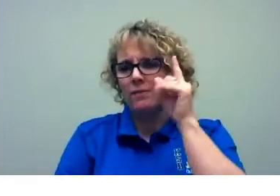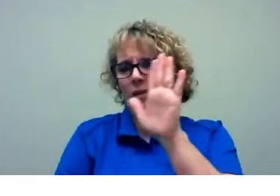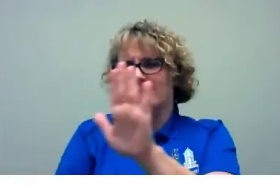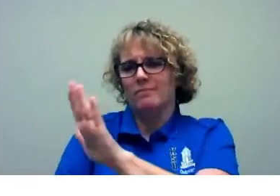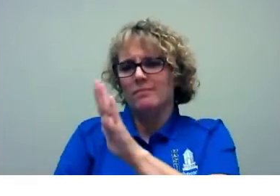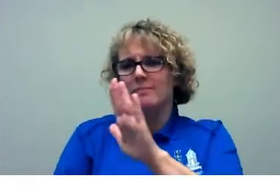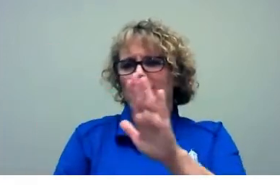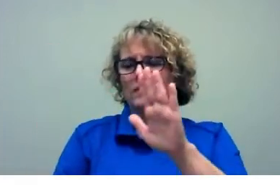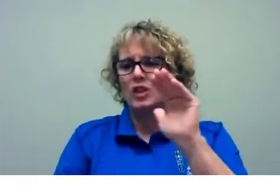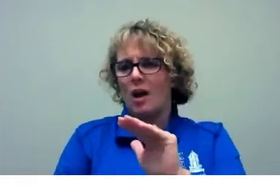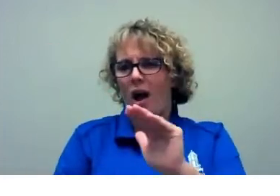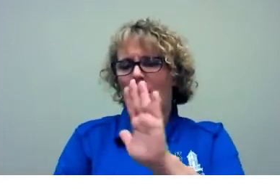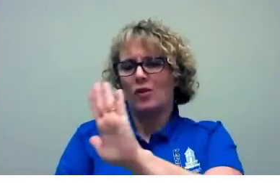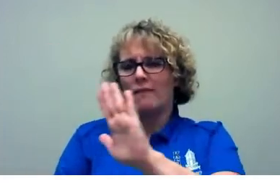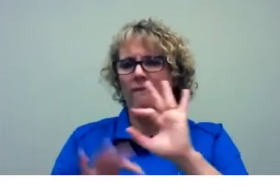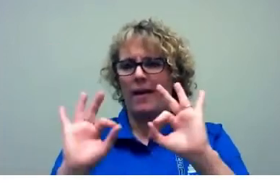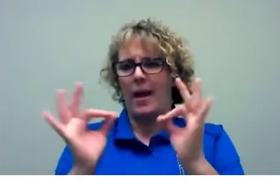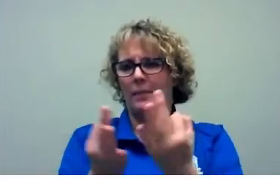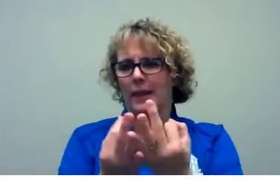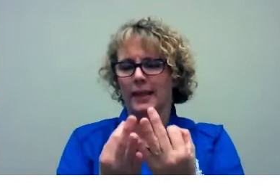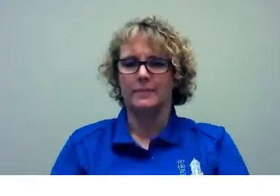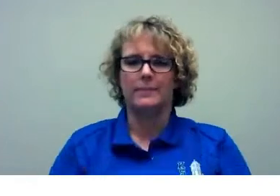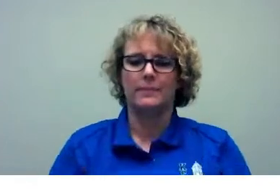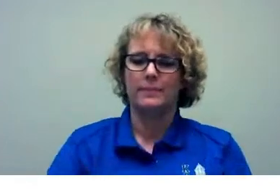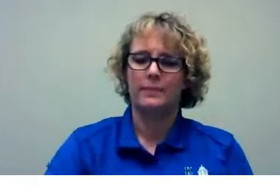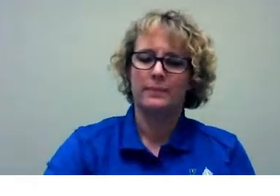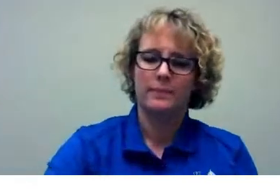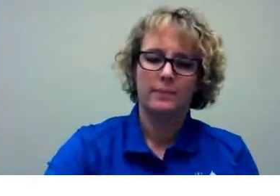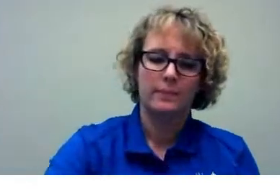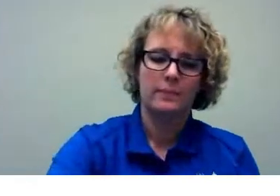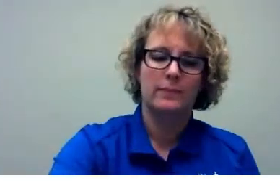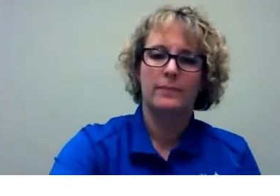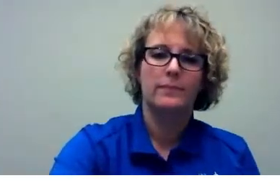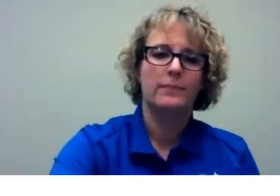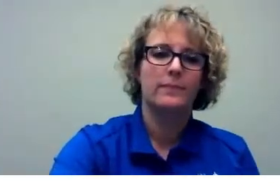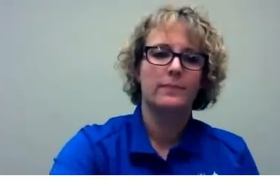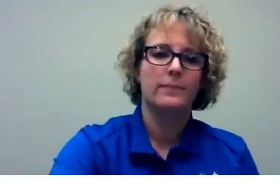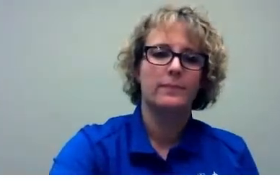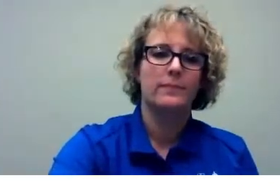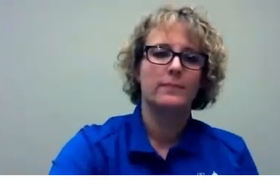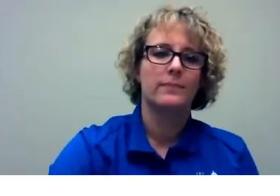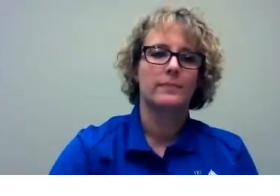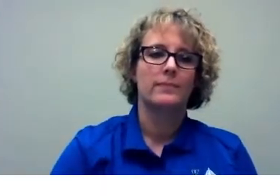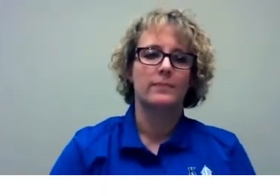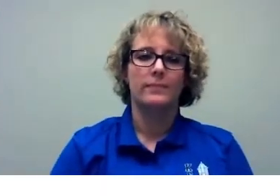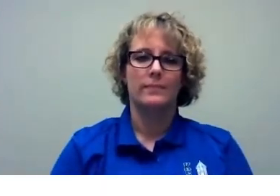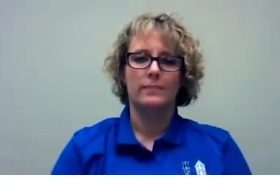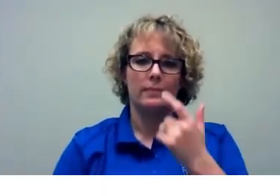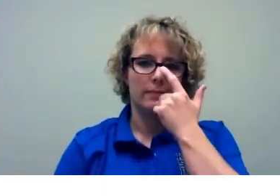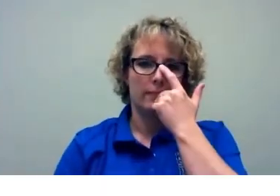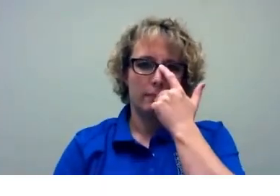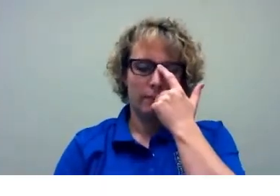Your peers will need to decide for themselves what's best for their child or for their family.